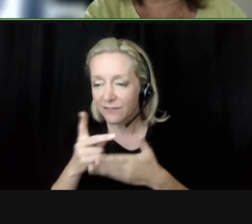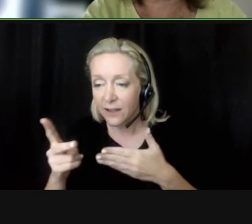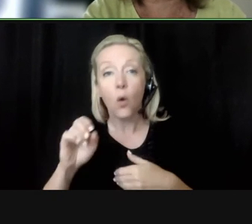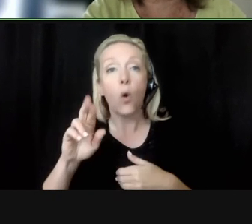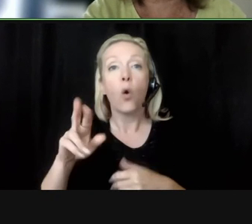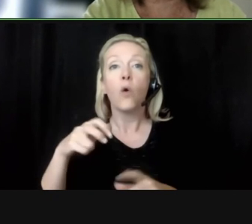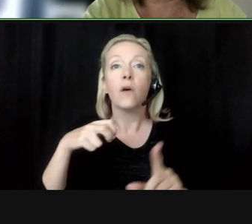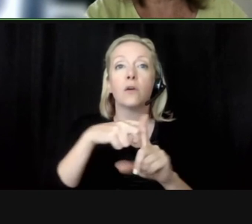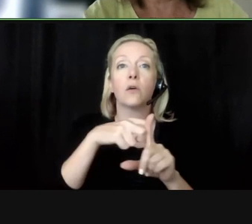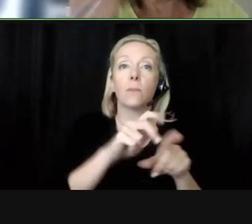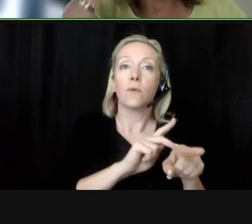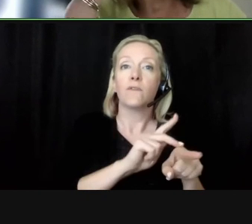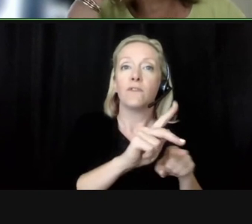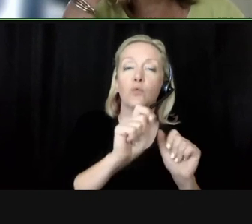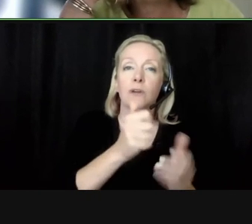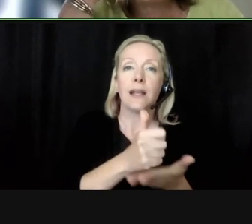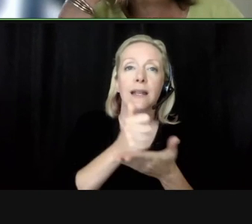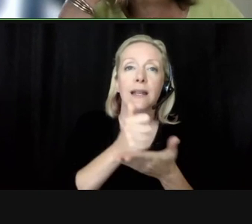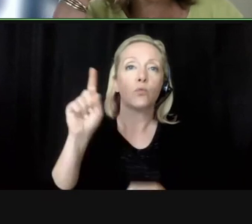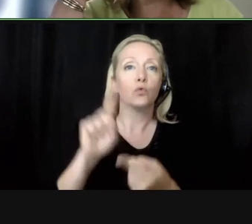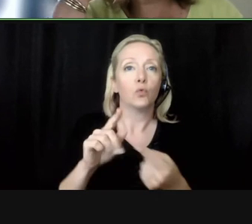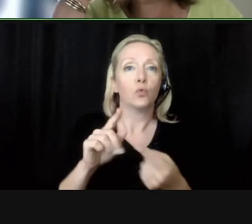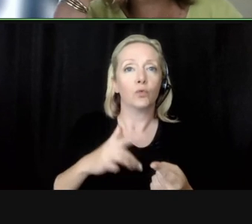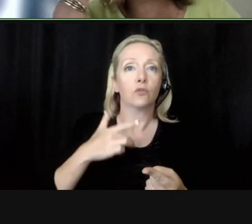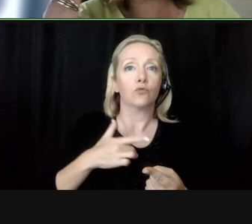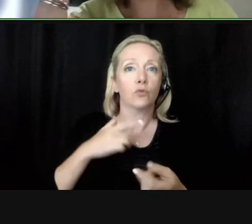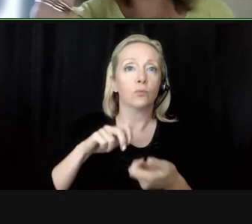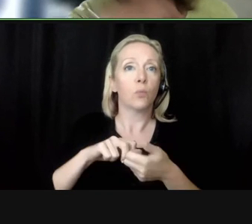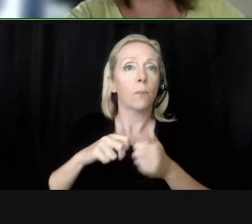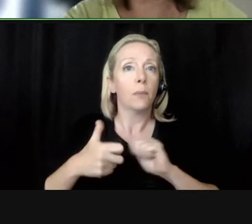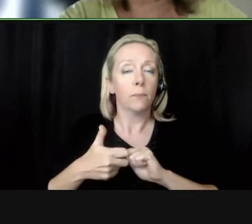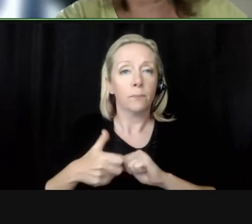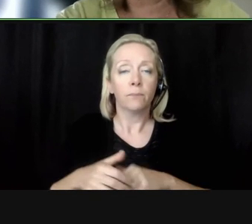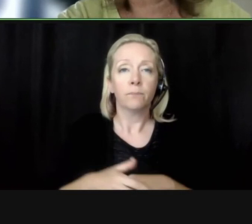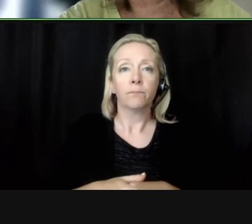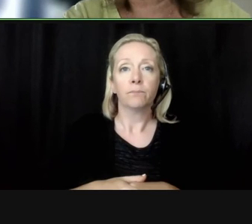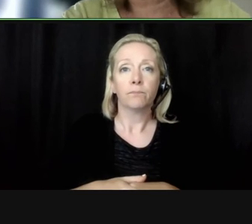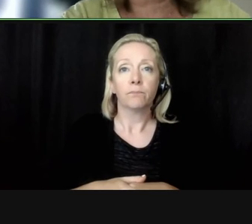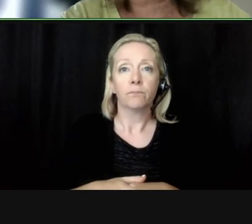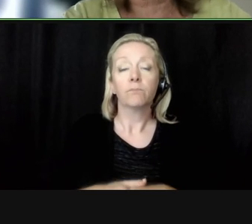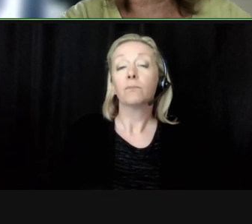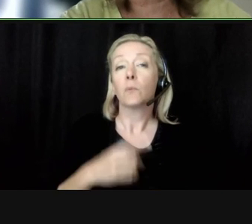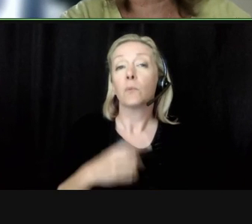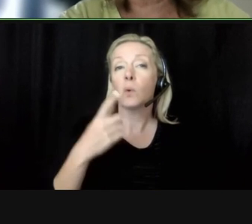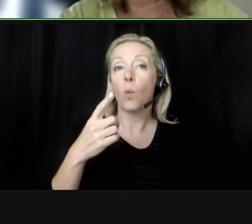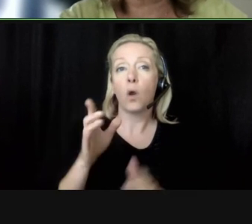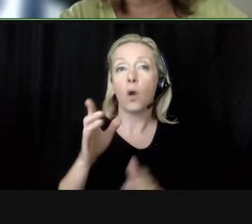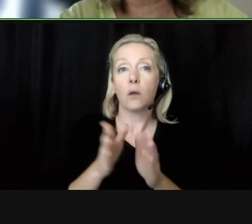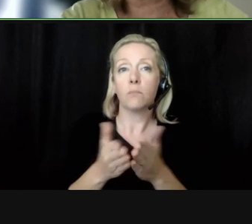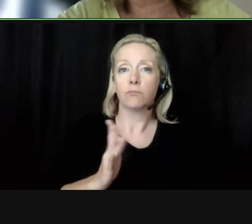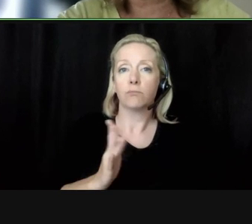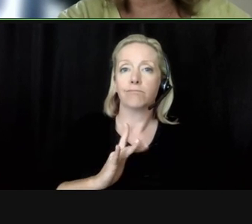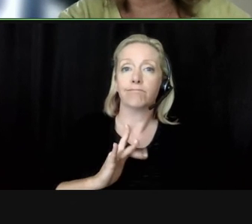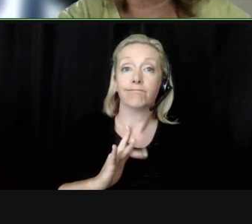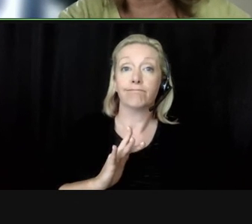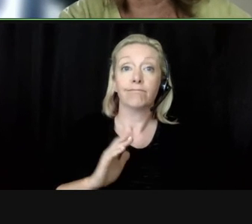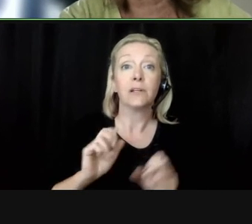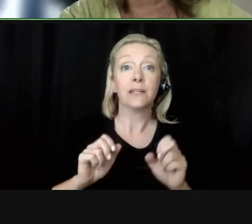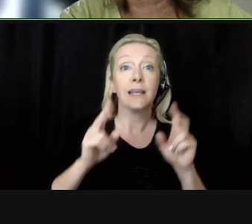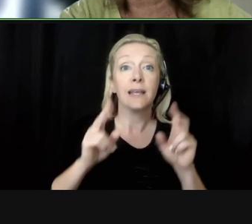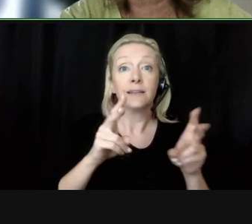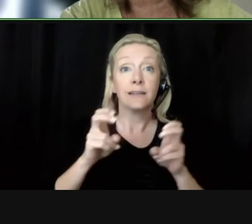the sensory issues. I think that there is a wonderful book that you can download from